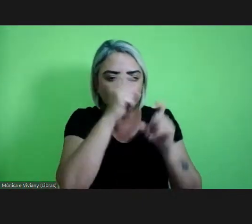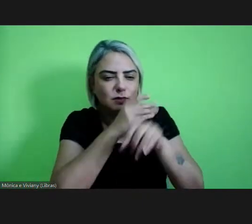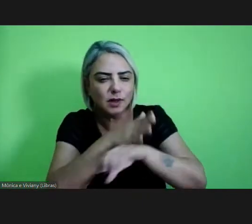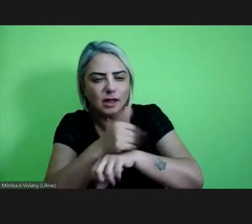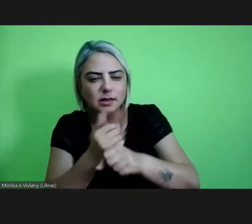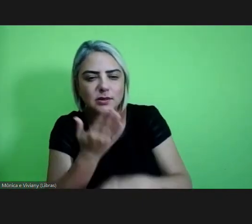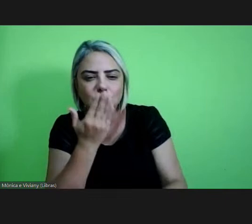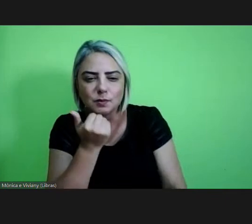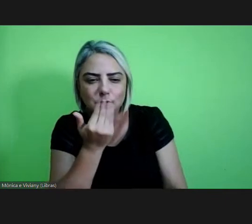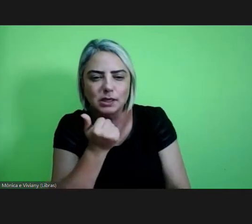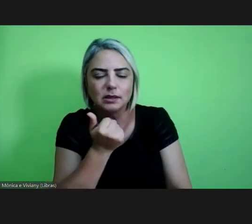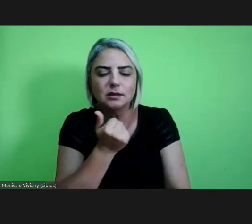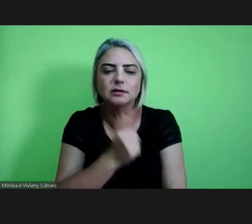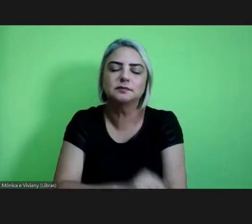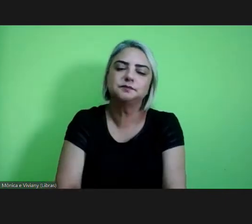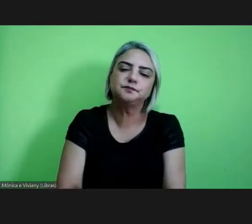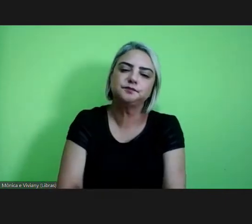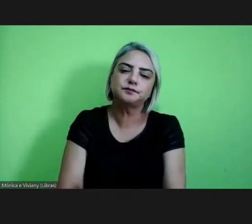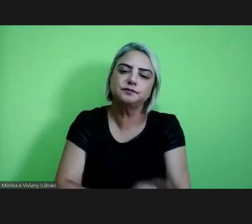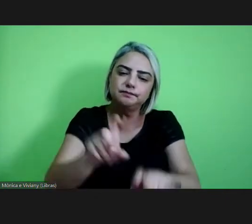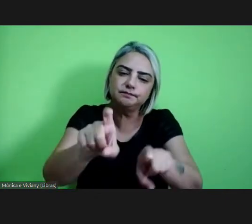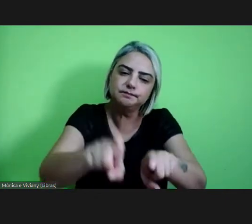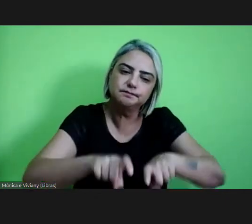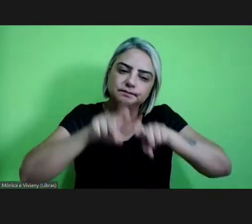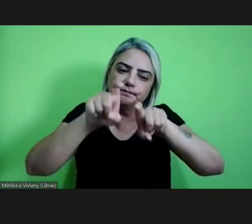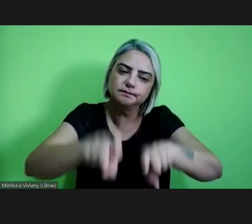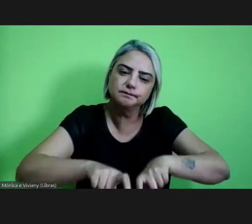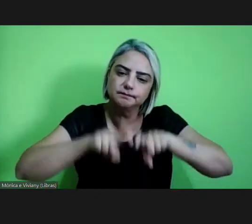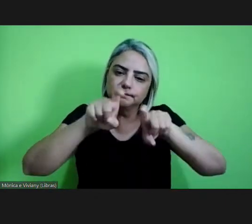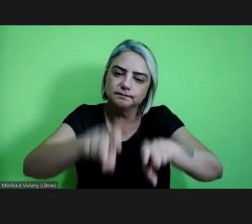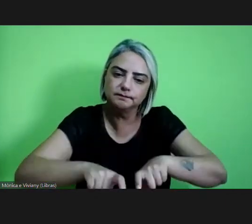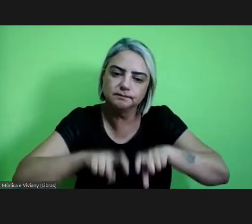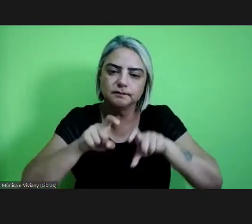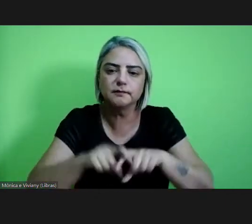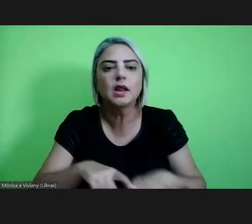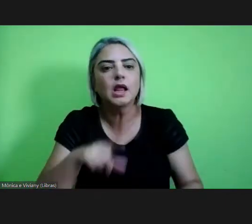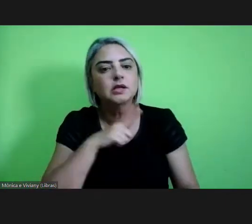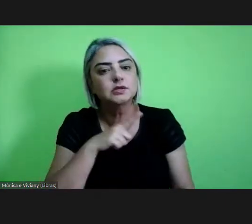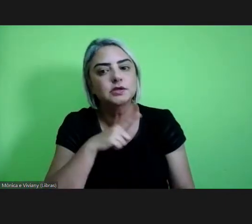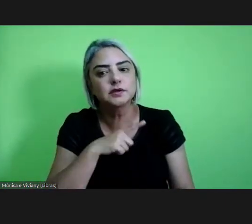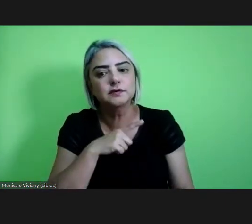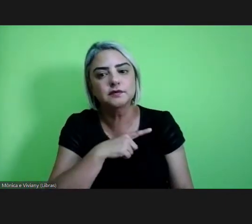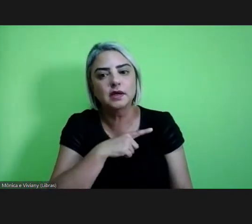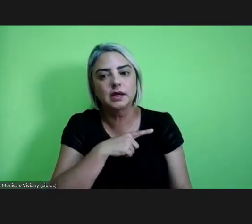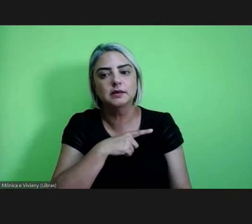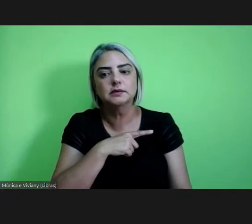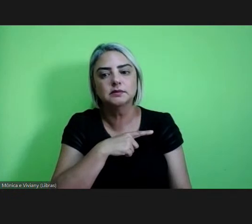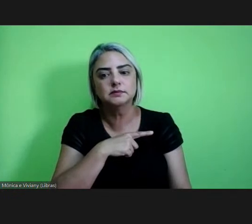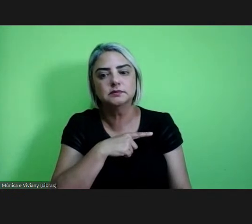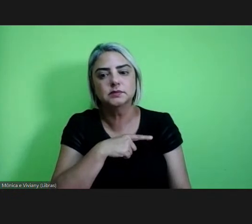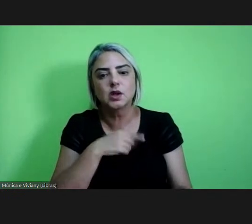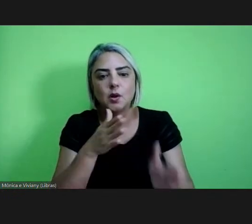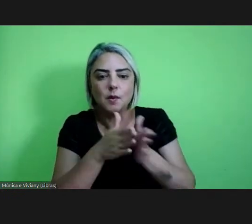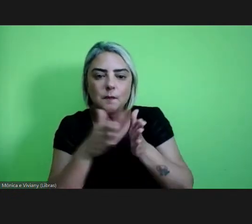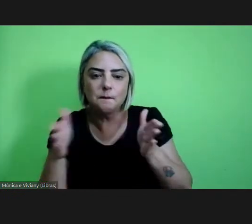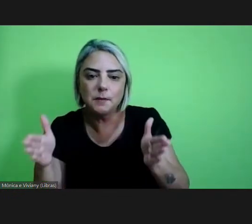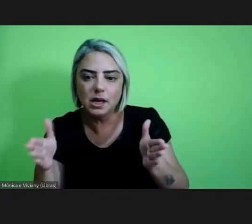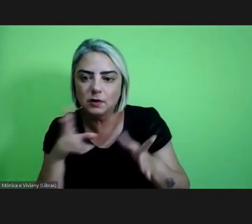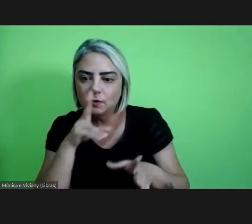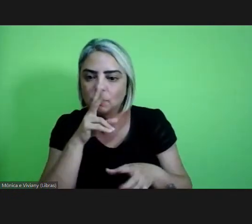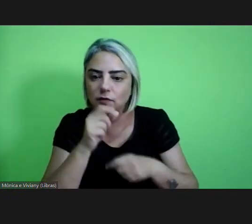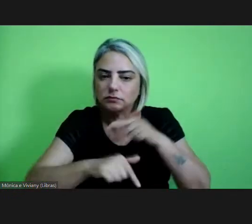difficulty to access food, agriculture, We had here